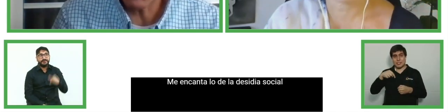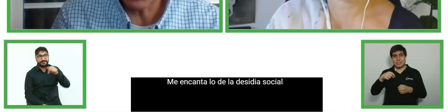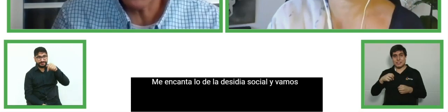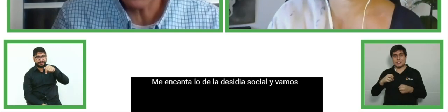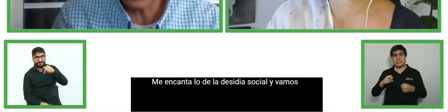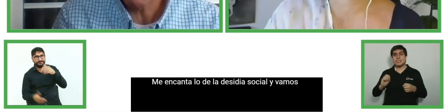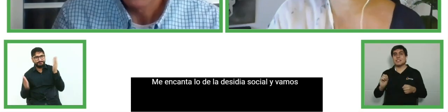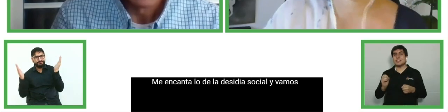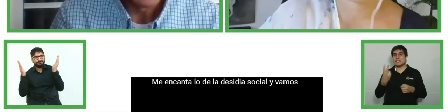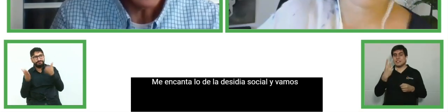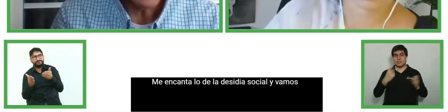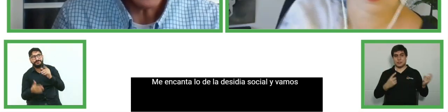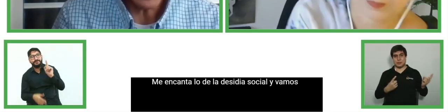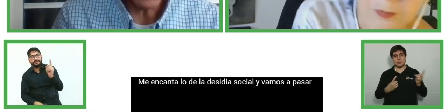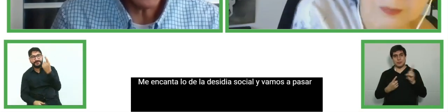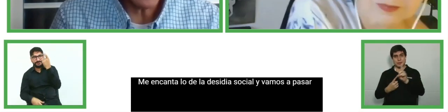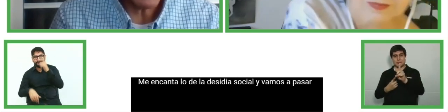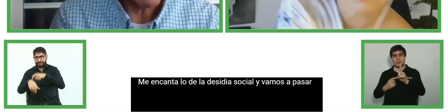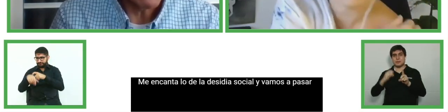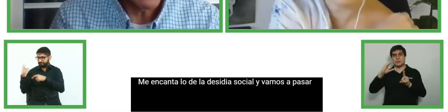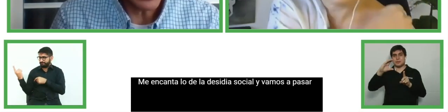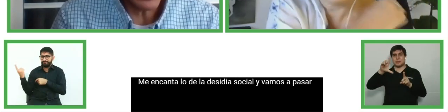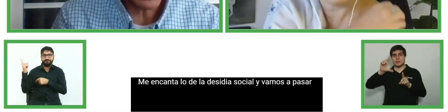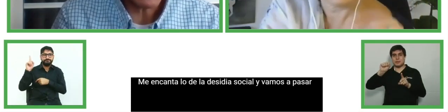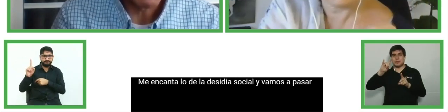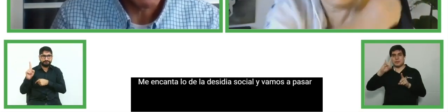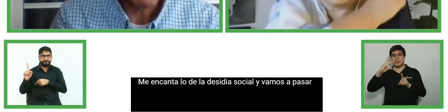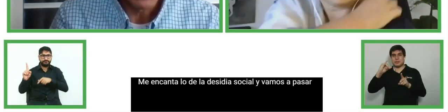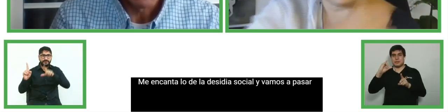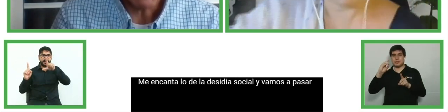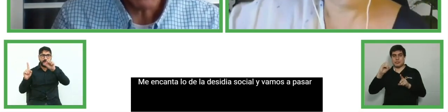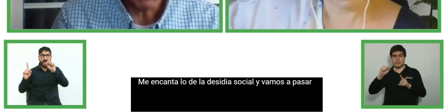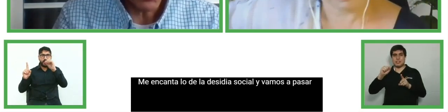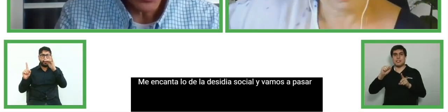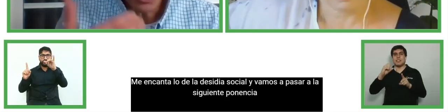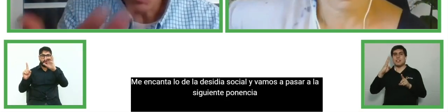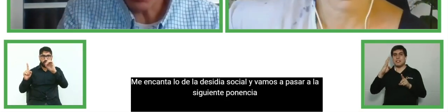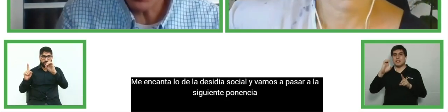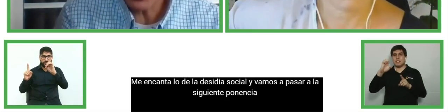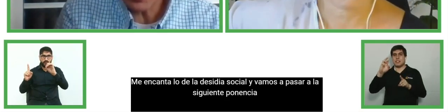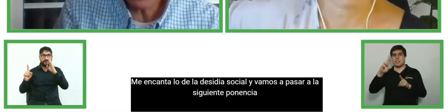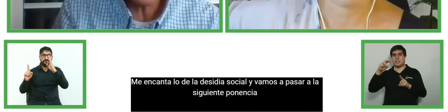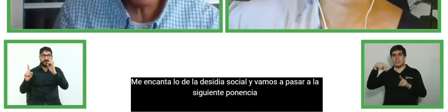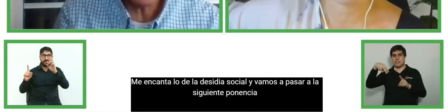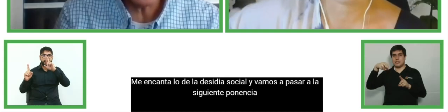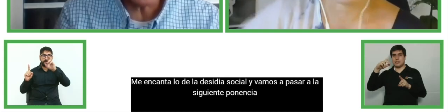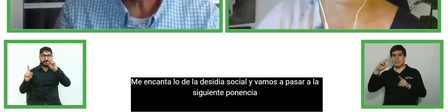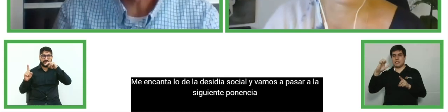Claudia Werneck, please. We'll talk from Brazil,